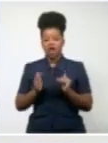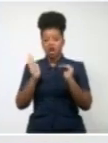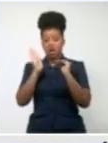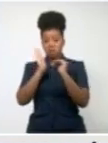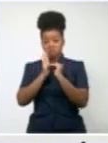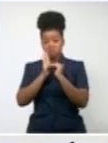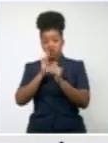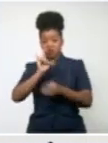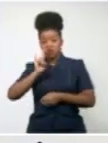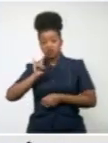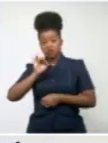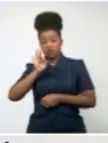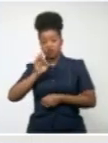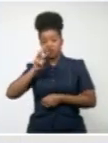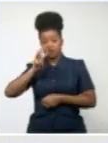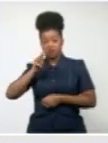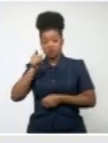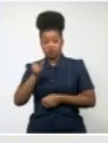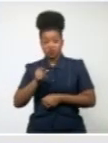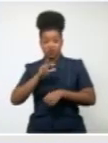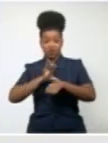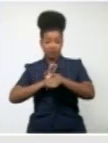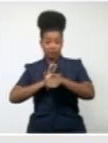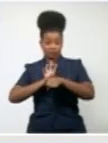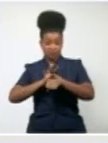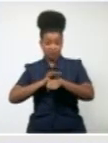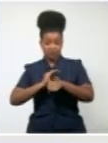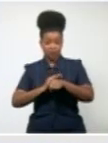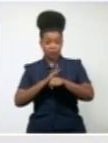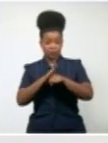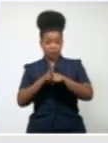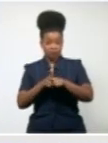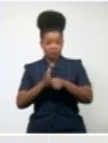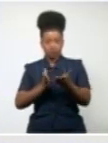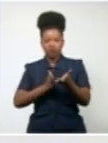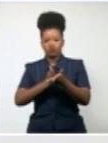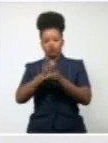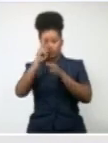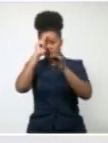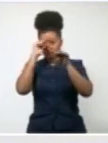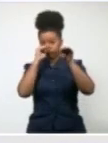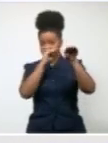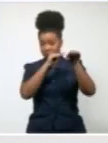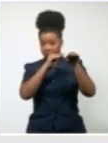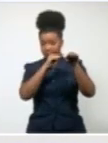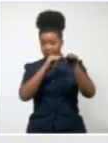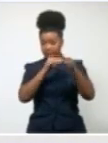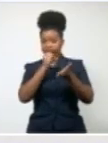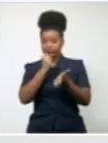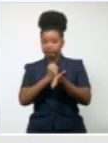Of the 1,983 people who have been diagnosed with the disease,